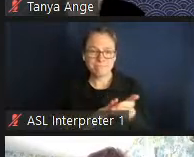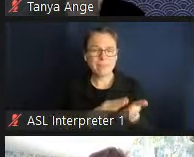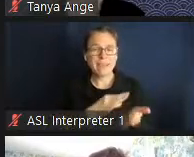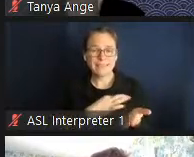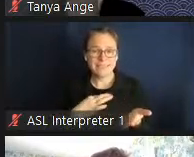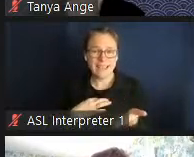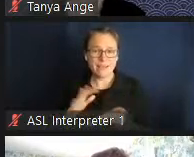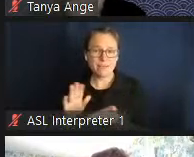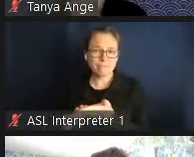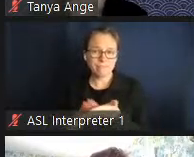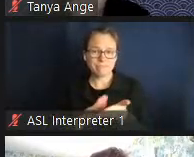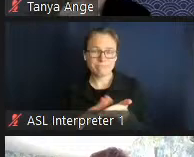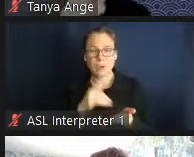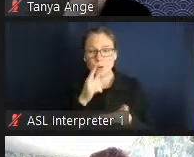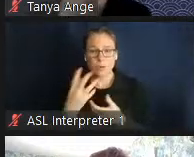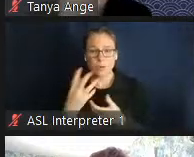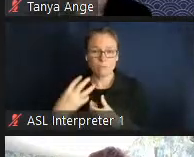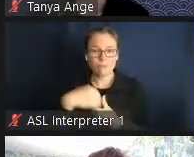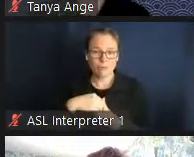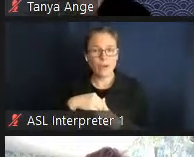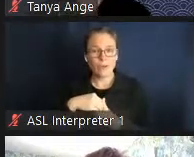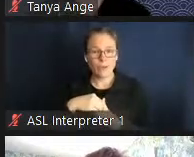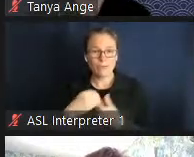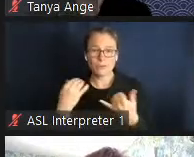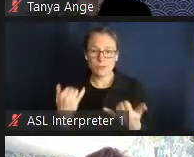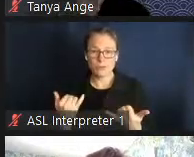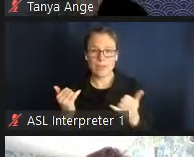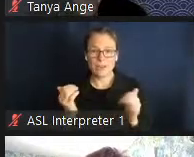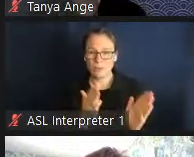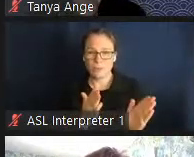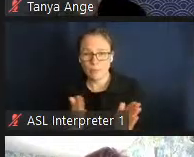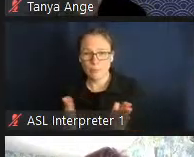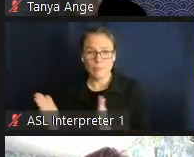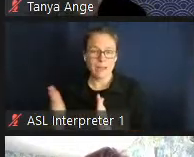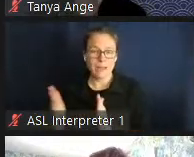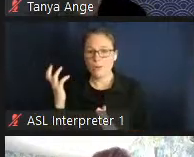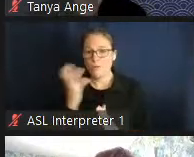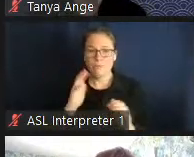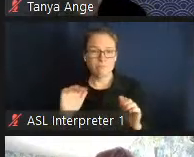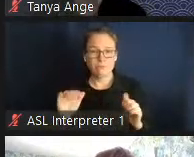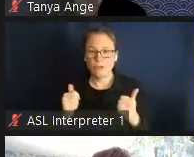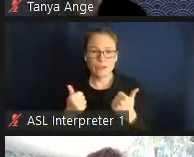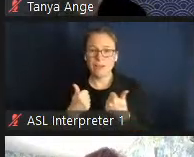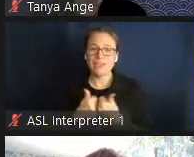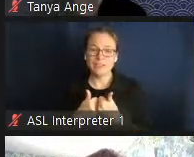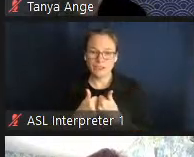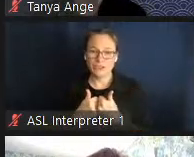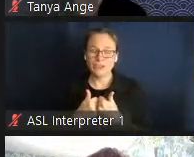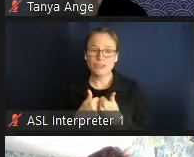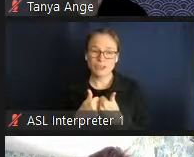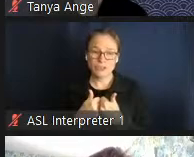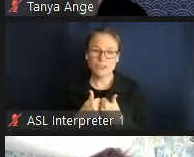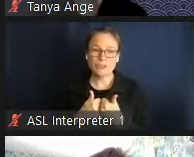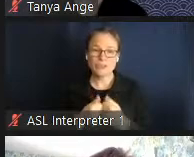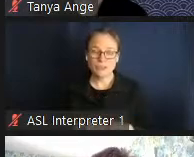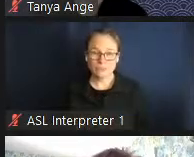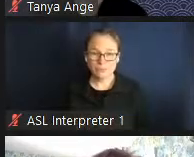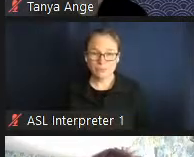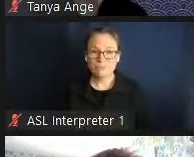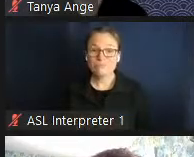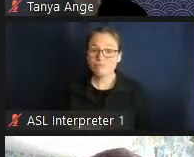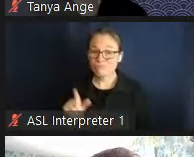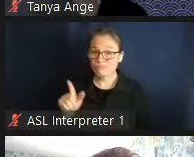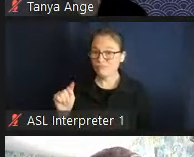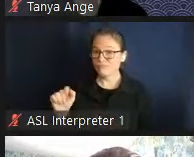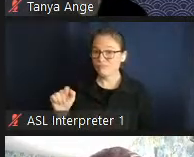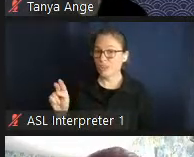members that contributed to pulling this thing together. It was a challenge this year, as Tanya will mention later